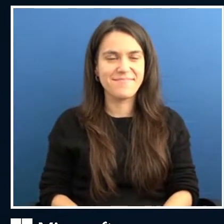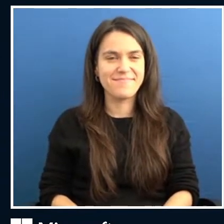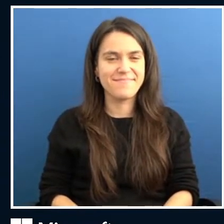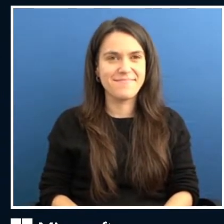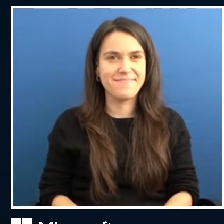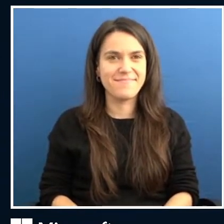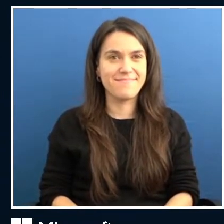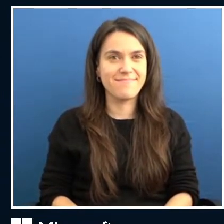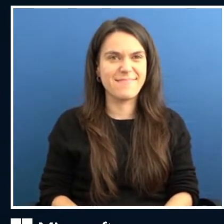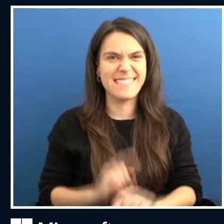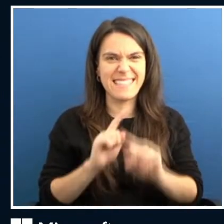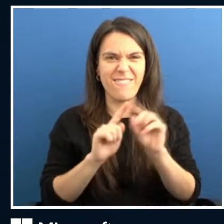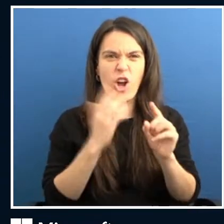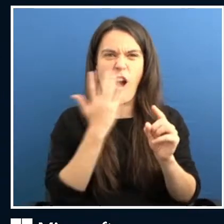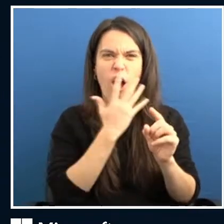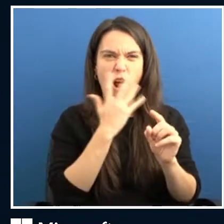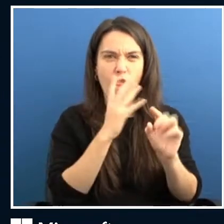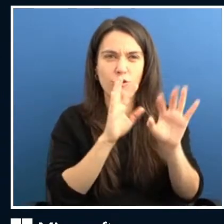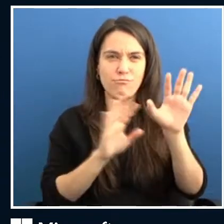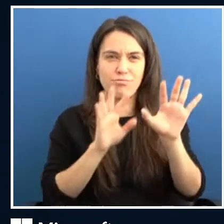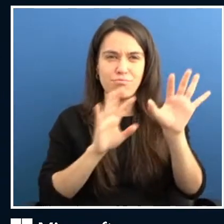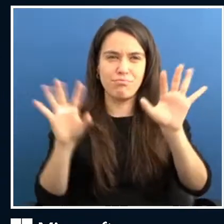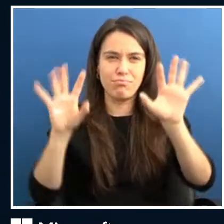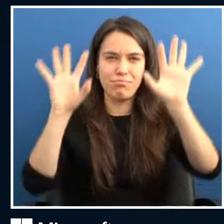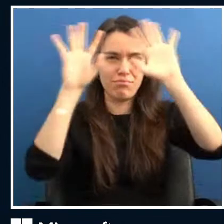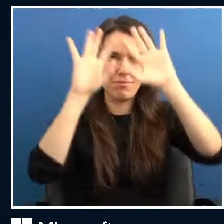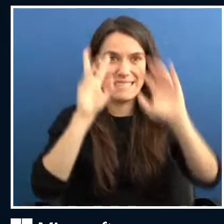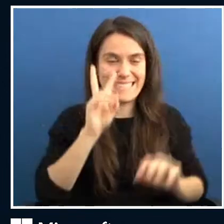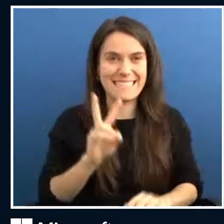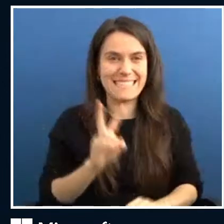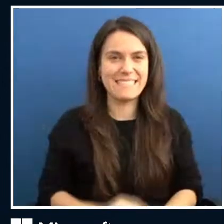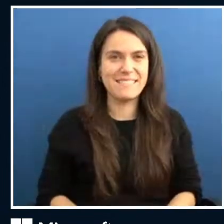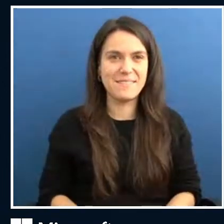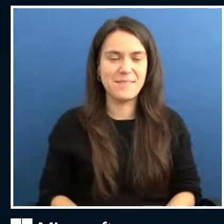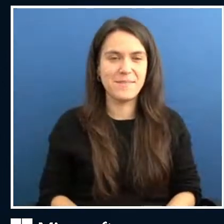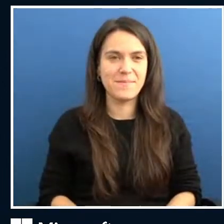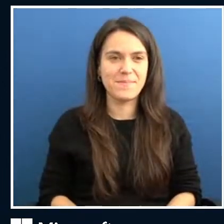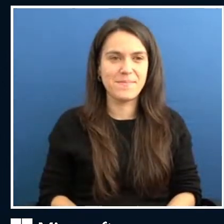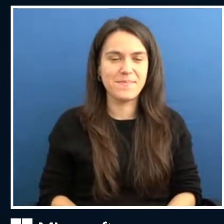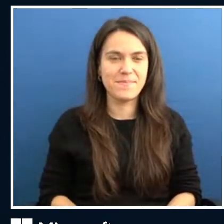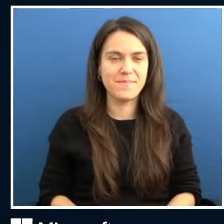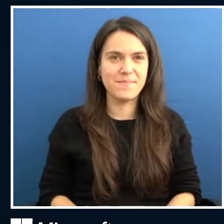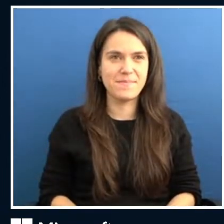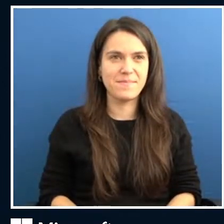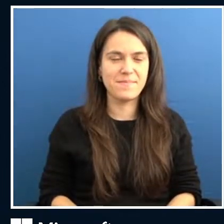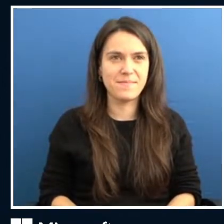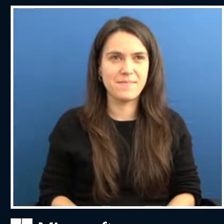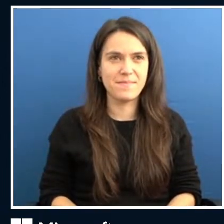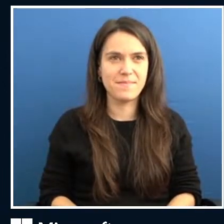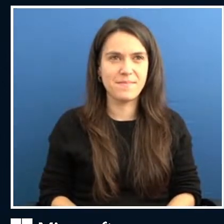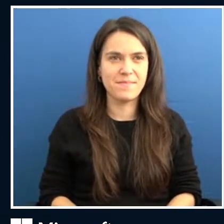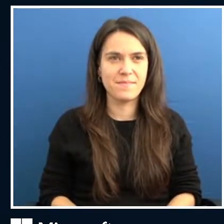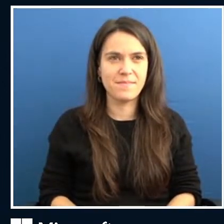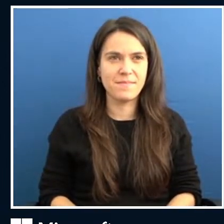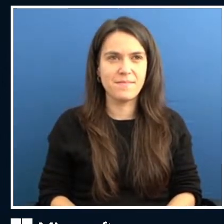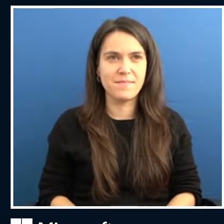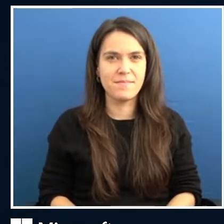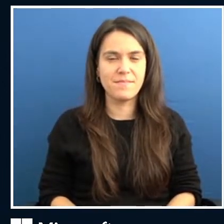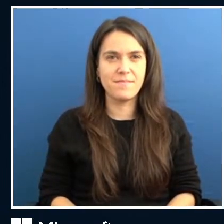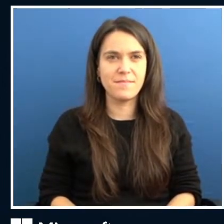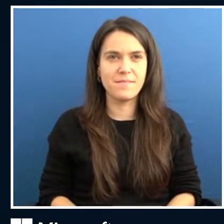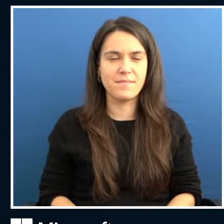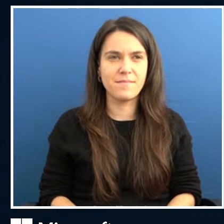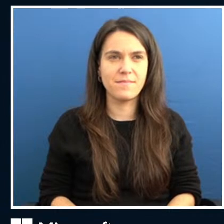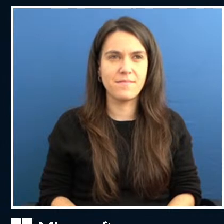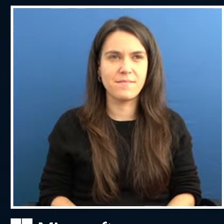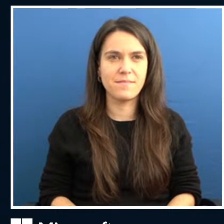one. And then this technique, this selective search technique, combines all of these